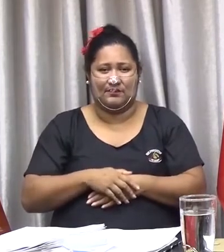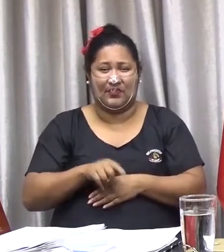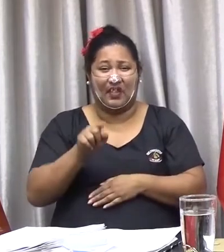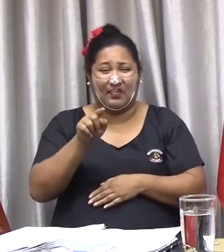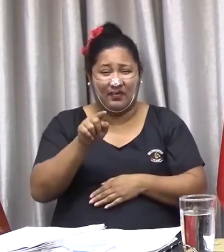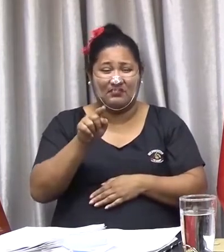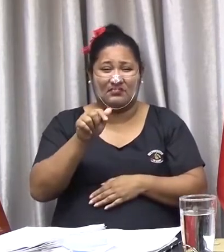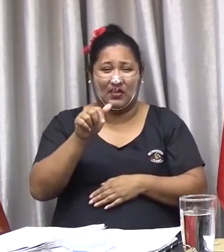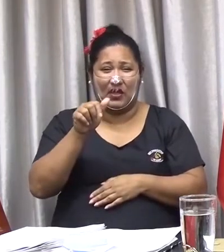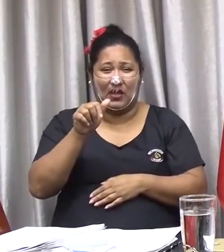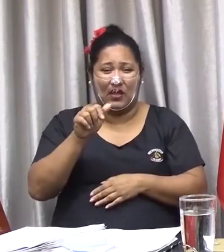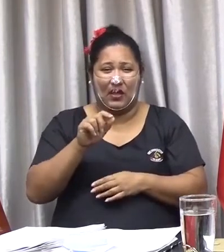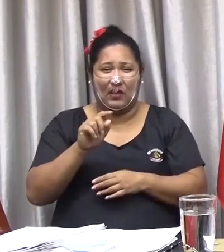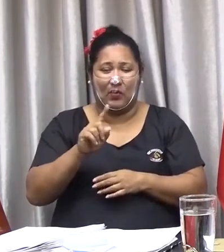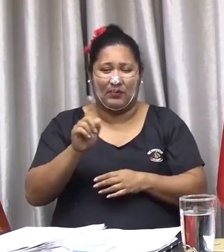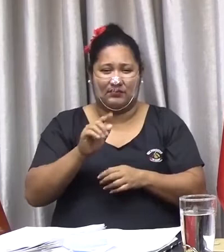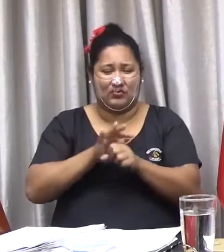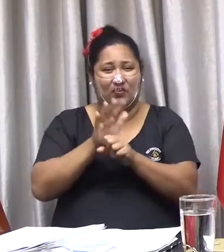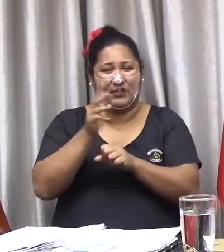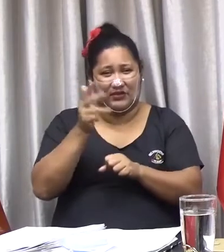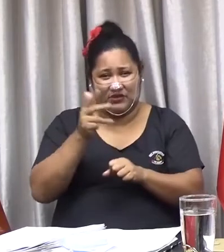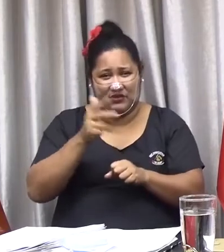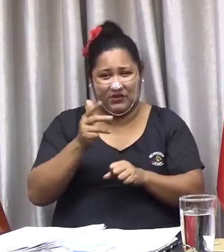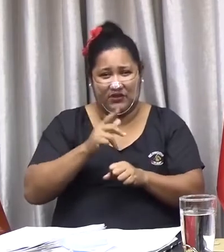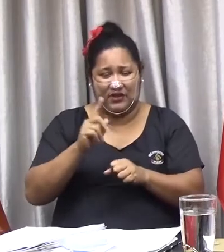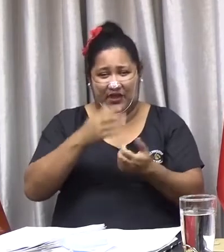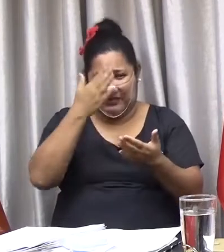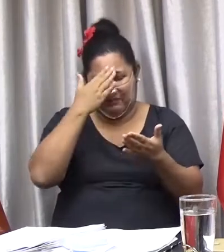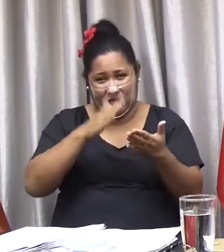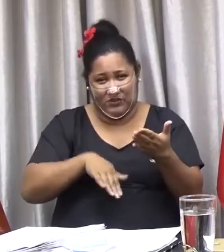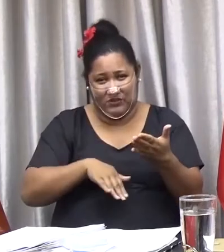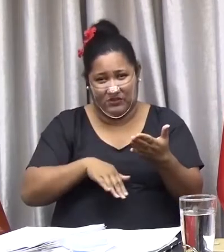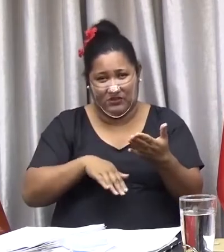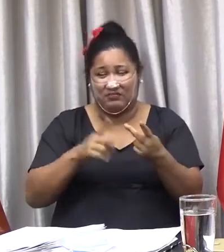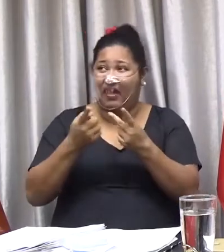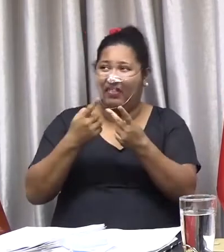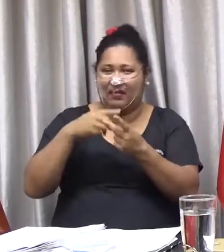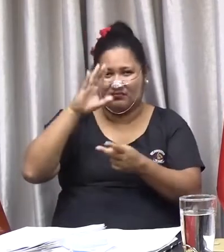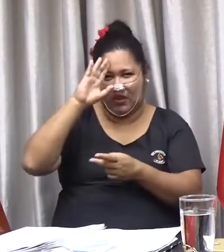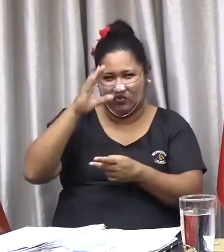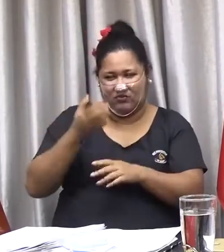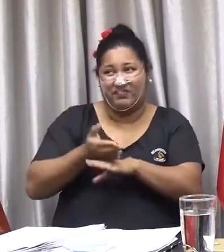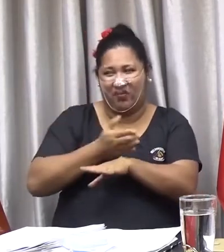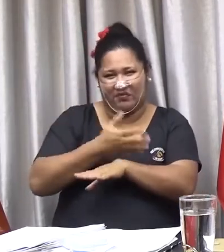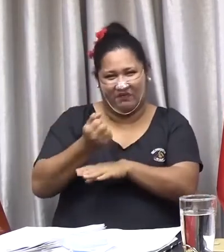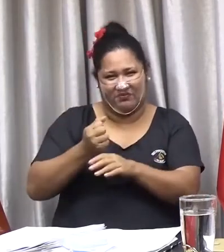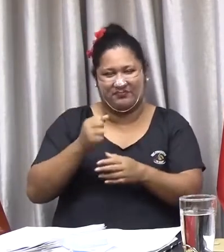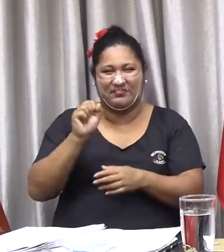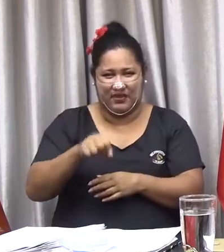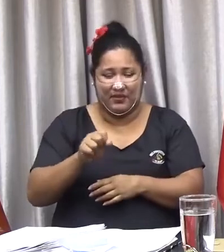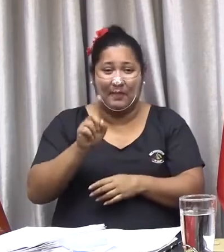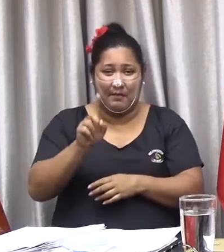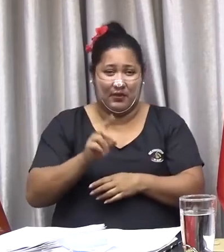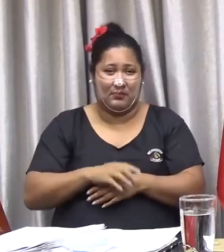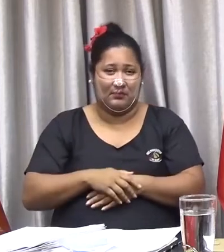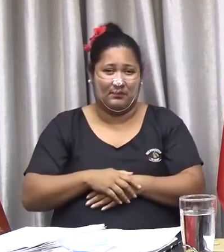These are known consequences of the virus given the experiences in other countries. In fact,